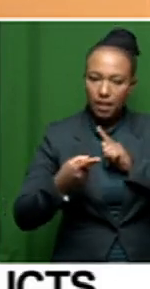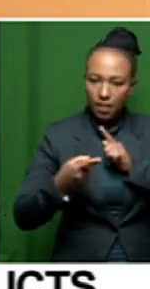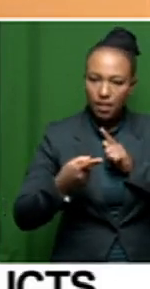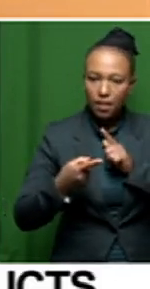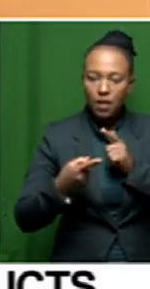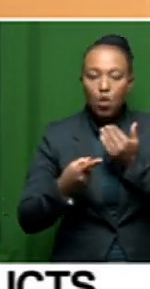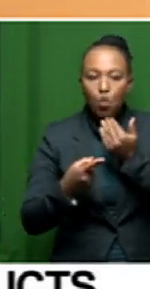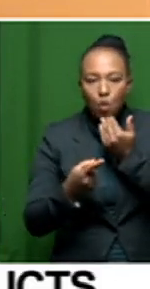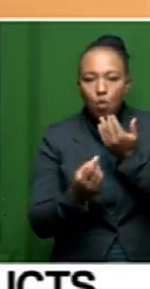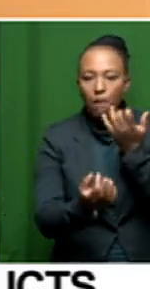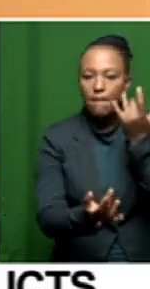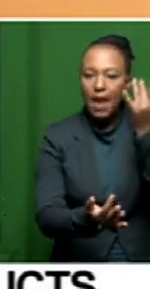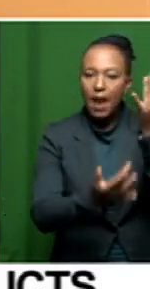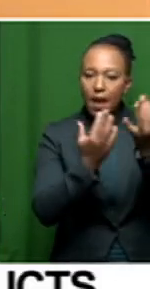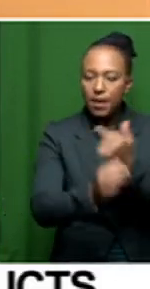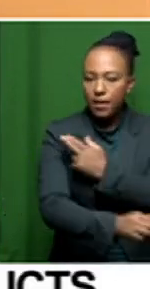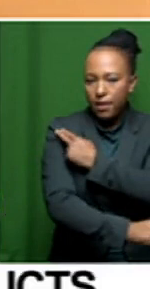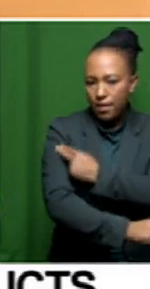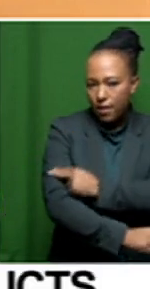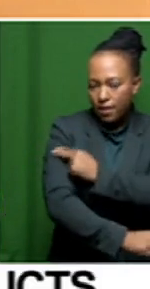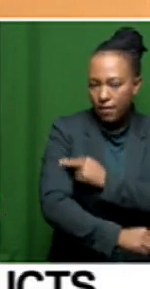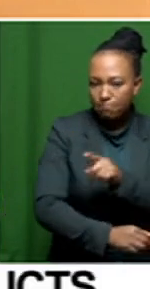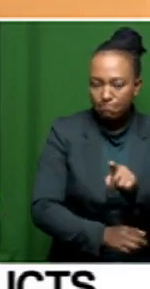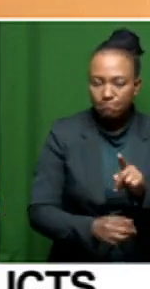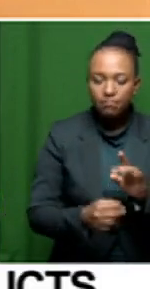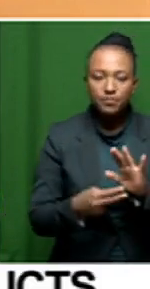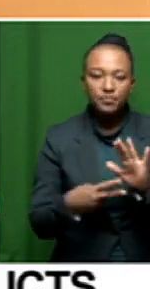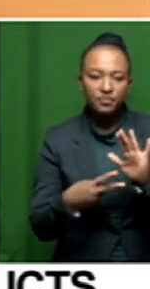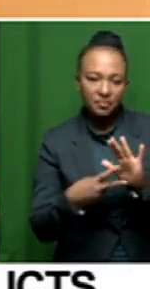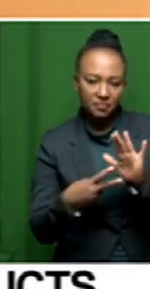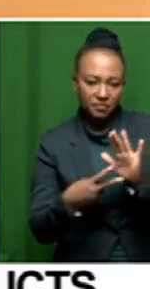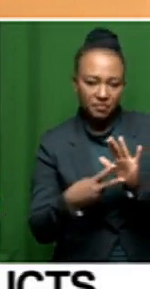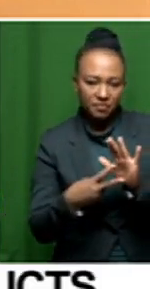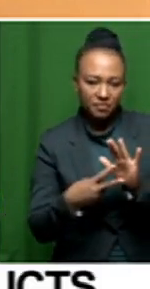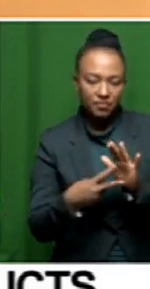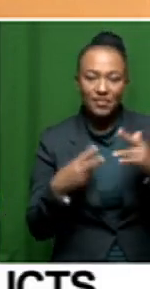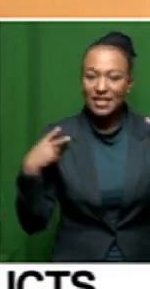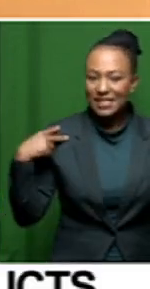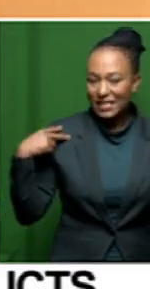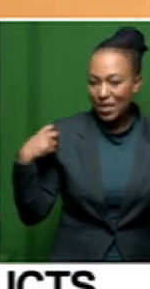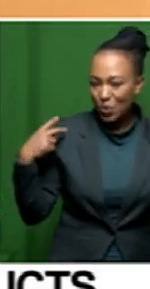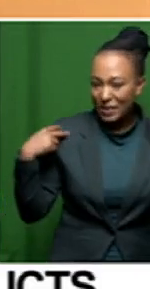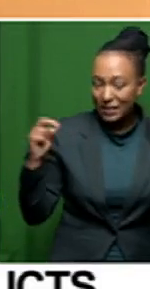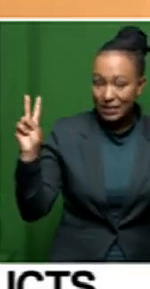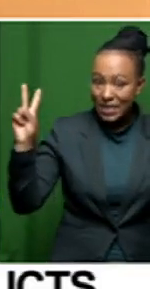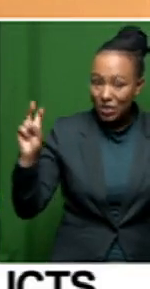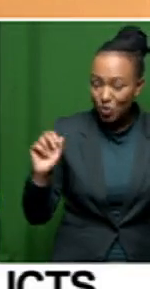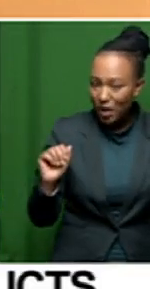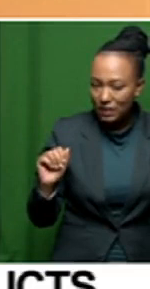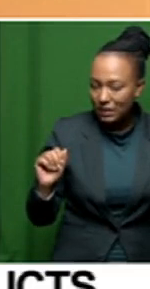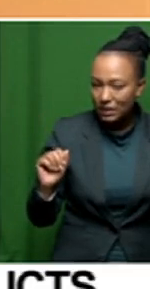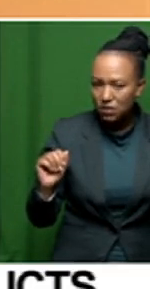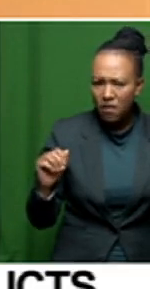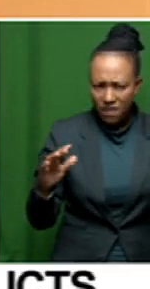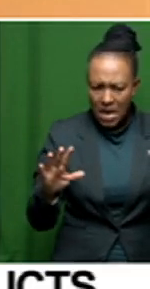who banned the hospital, and two, security issue. It